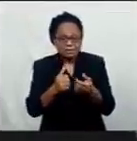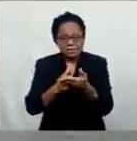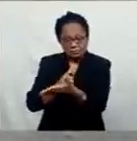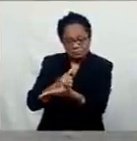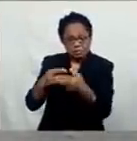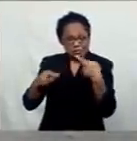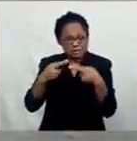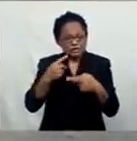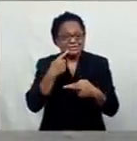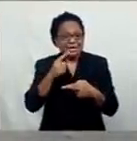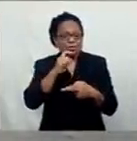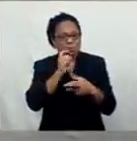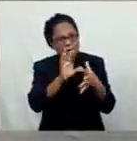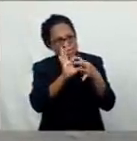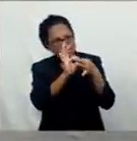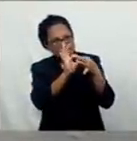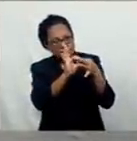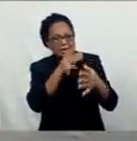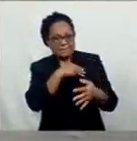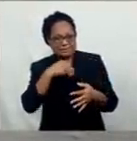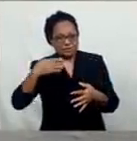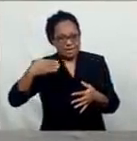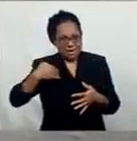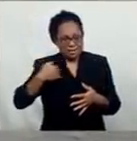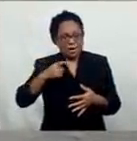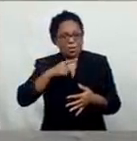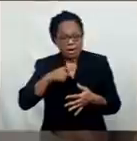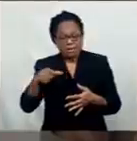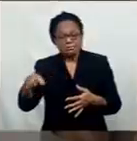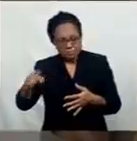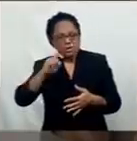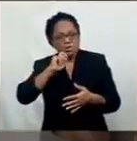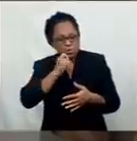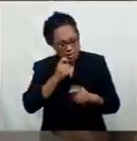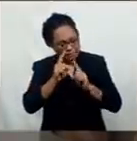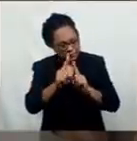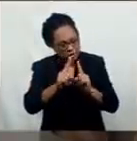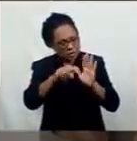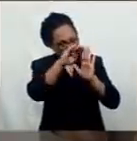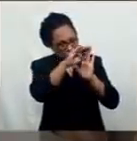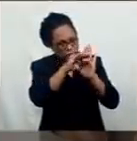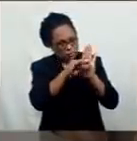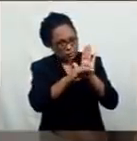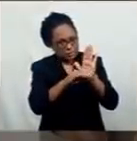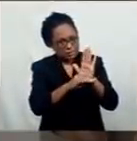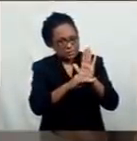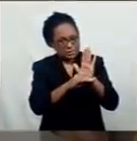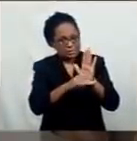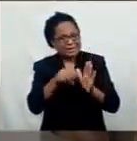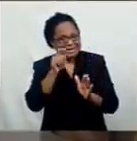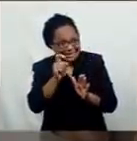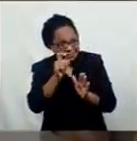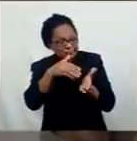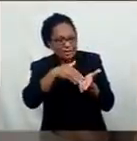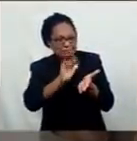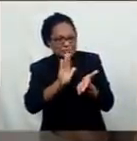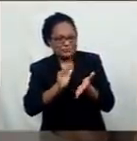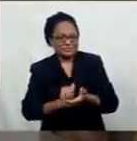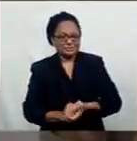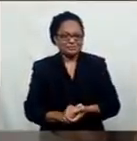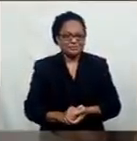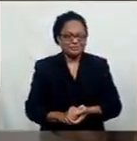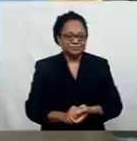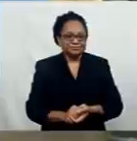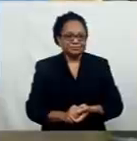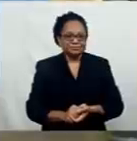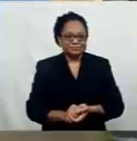closely with the Ministry of Health in order to implement strict COVID protocols for dining if the green light is given.